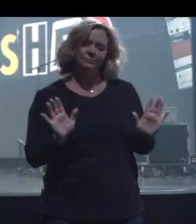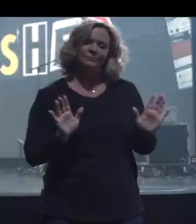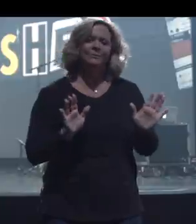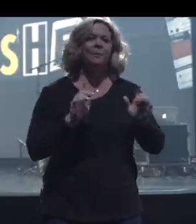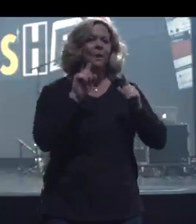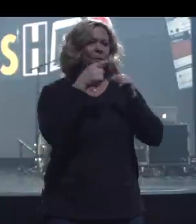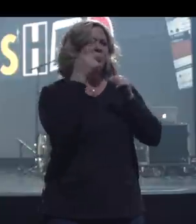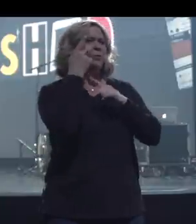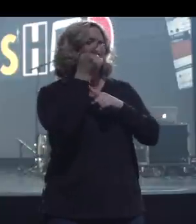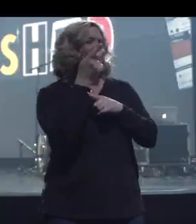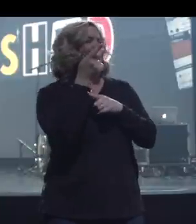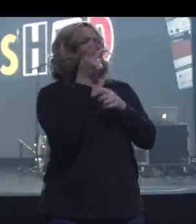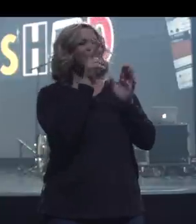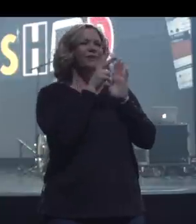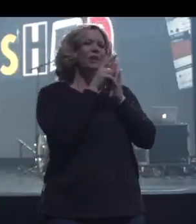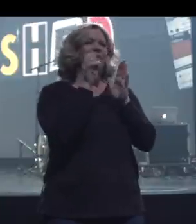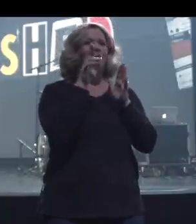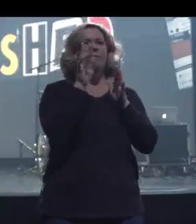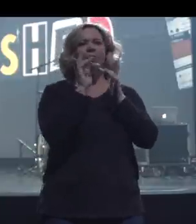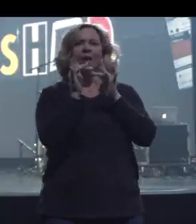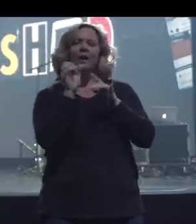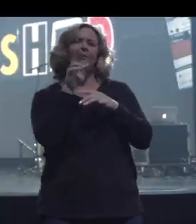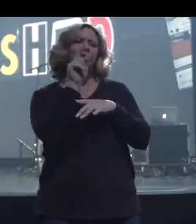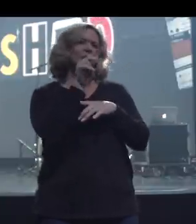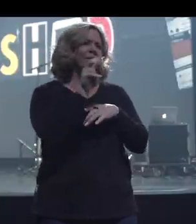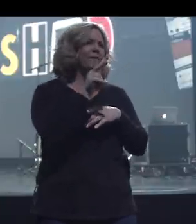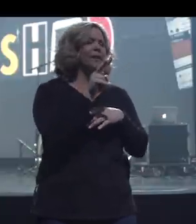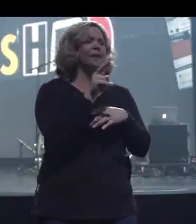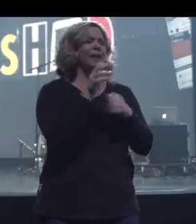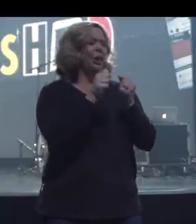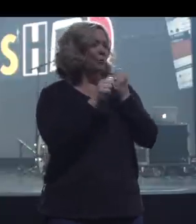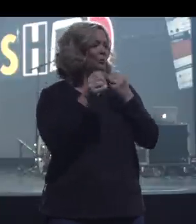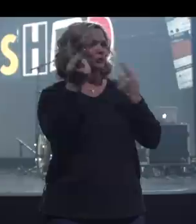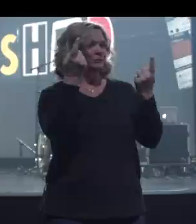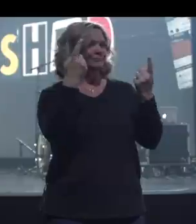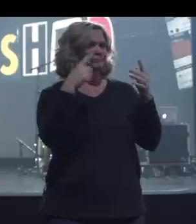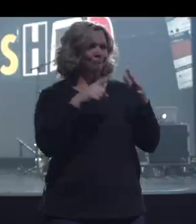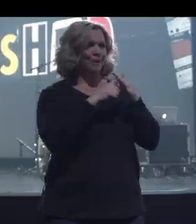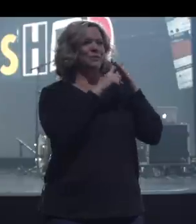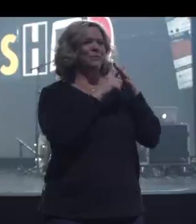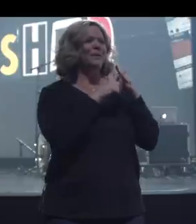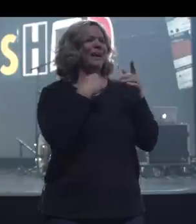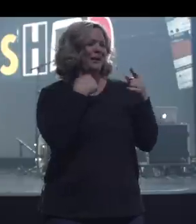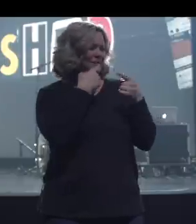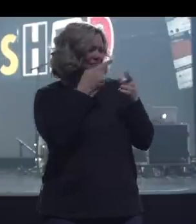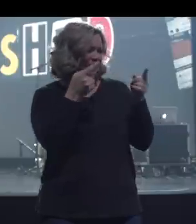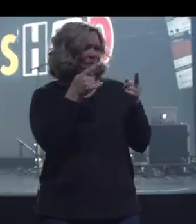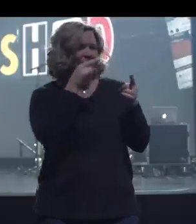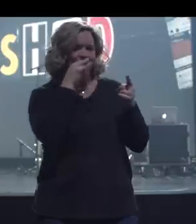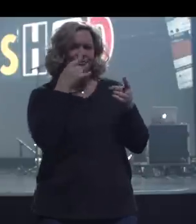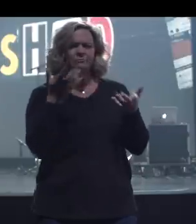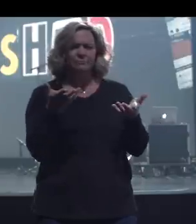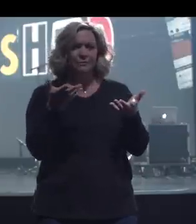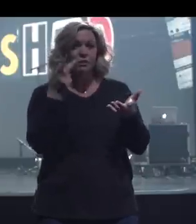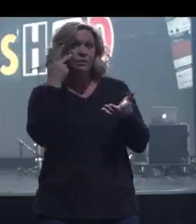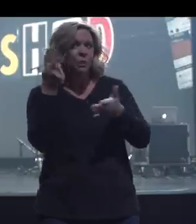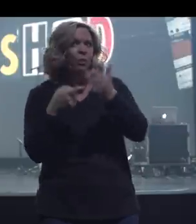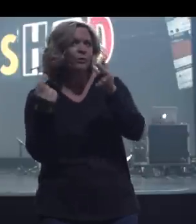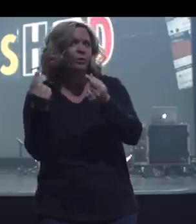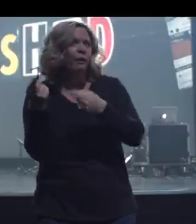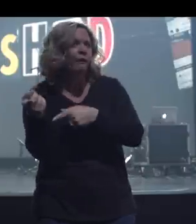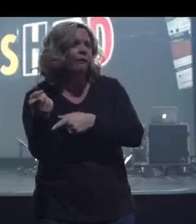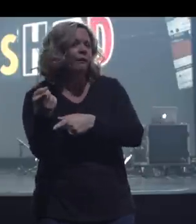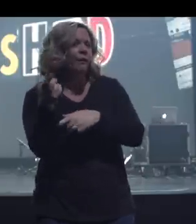and watch any video or online or TV and a commercial or ad came on, all the time I'd be sitting next to our kids and I'd go, you see what they're doing? Do you see what they're